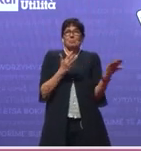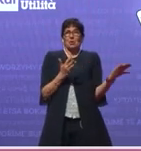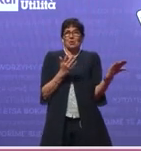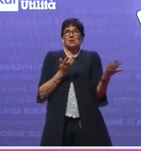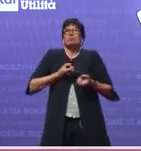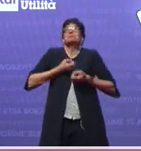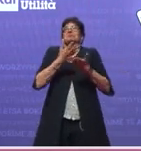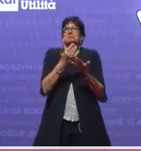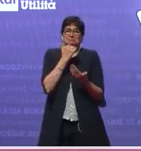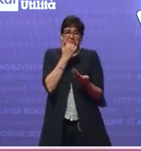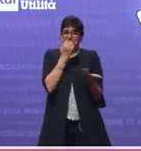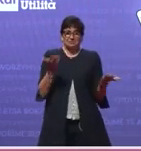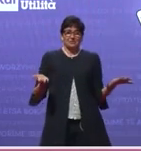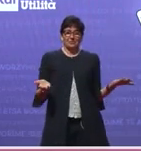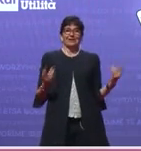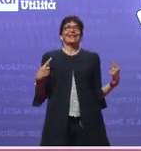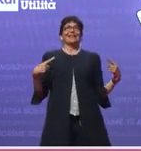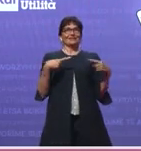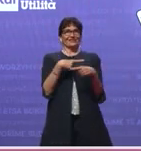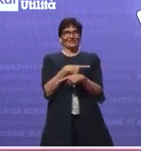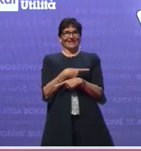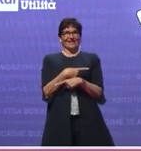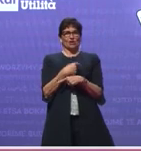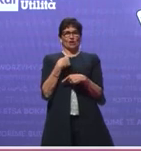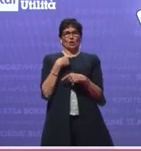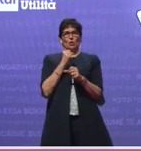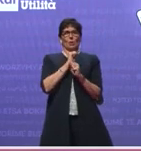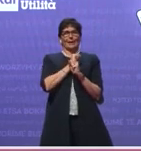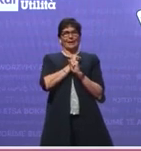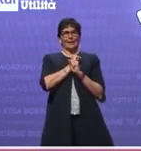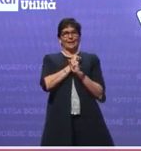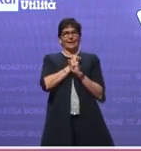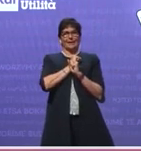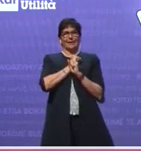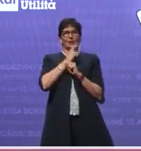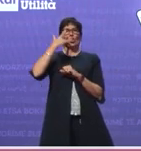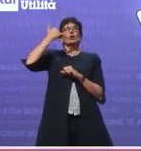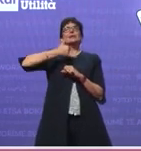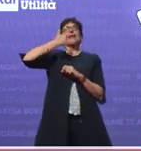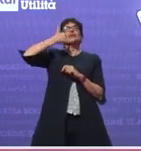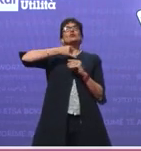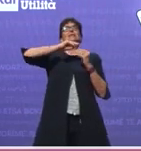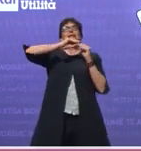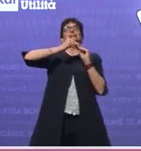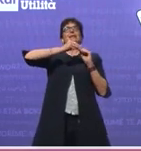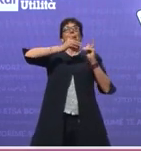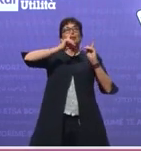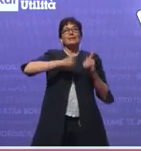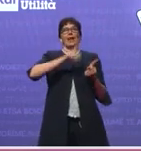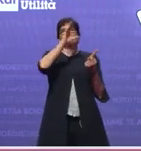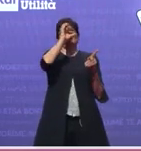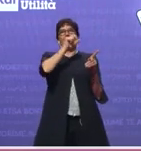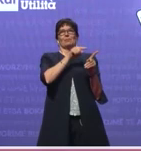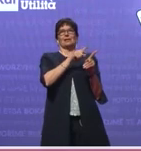has to care. It has to understand. It has to be motivated to want